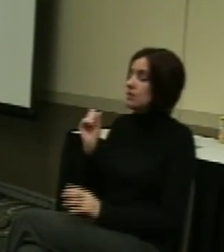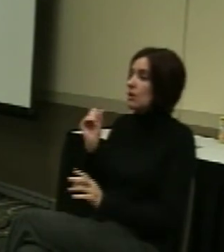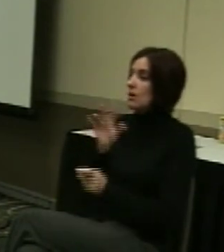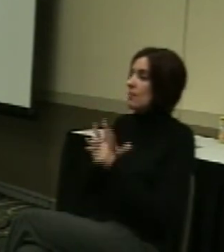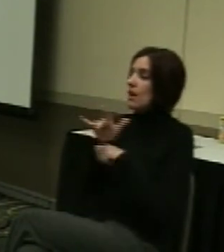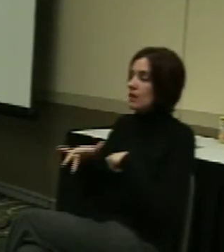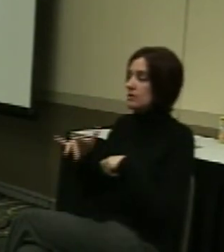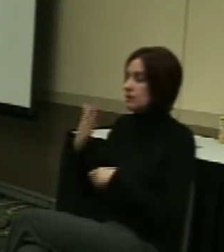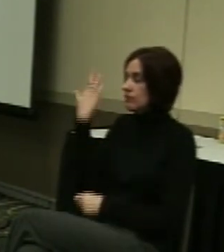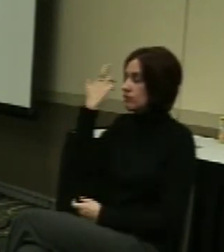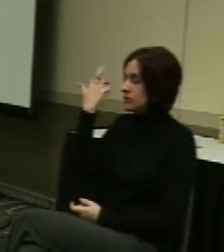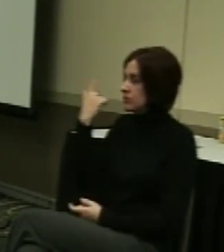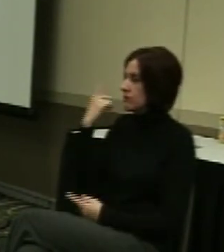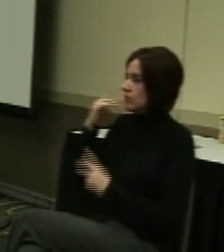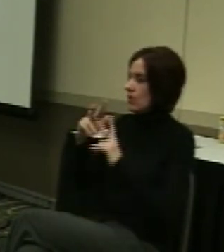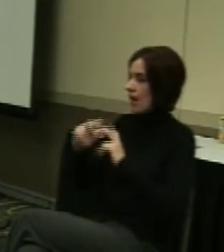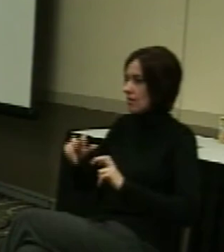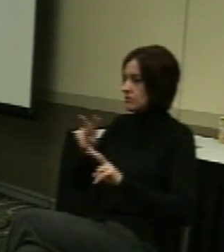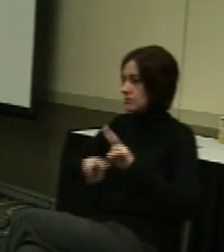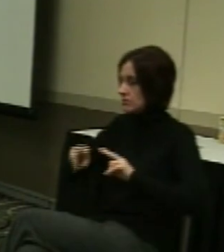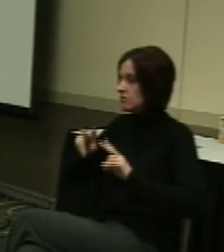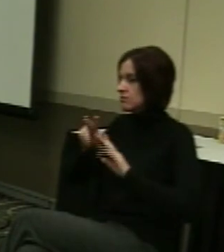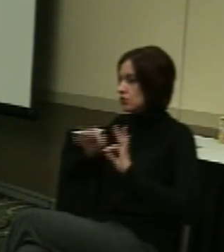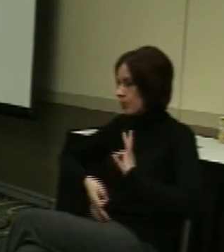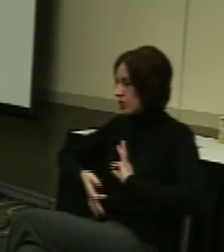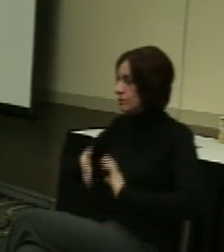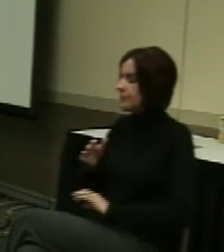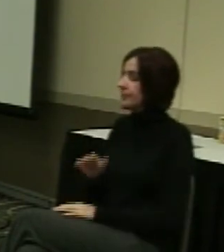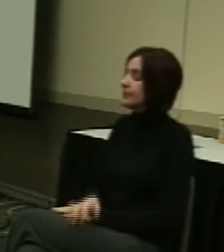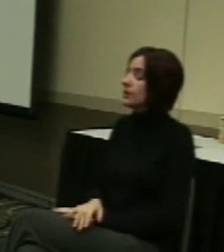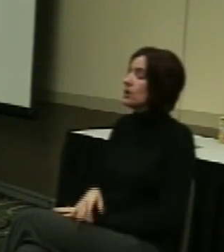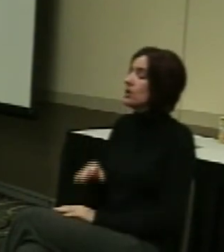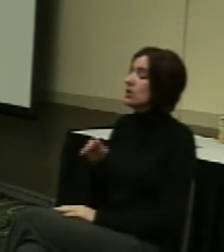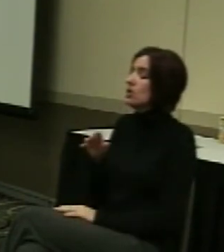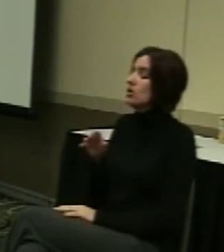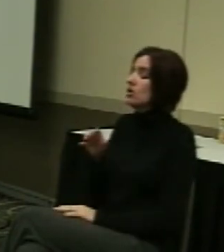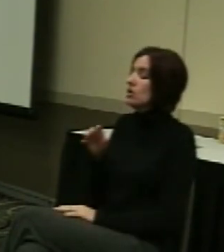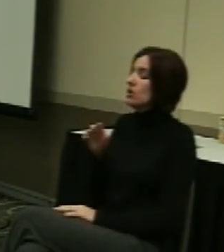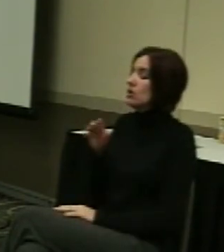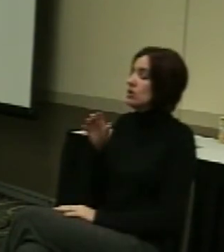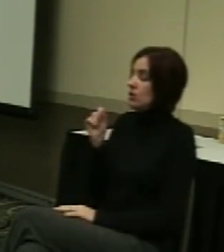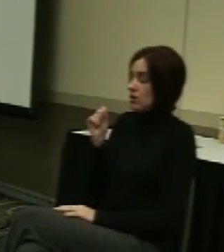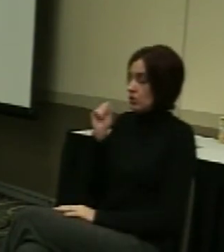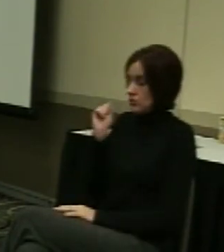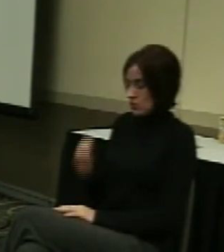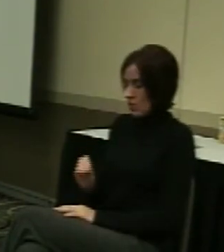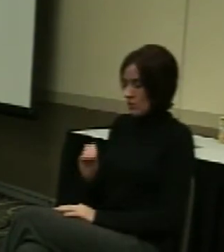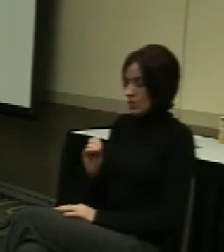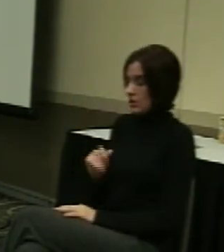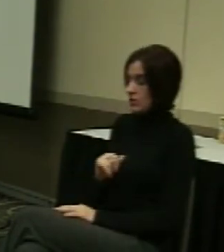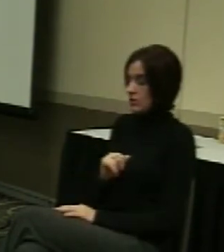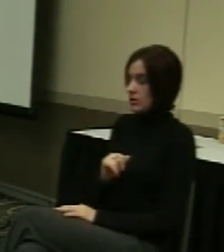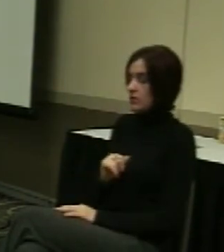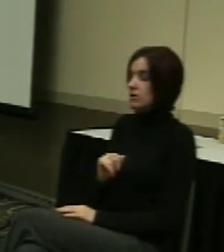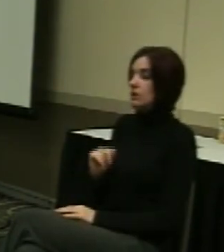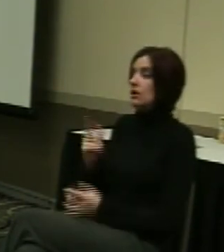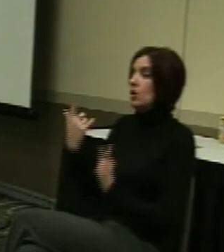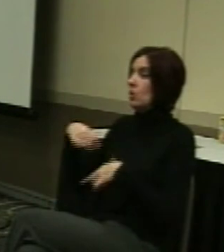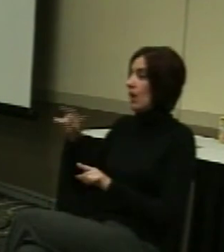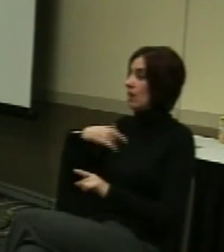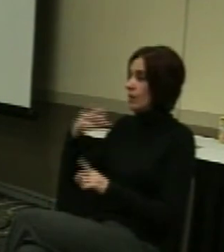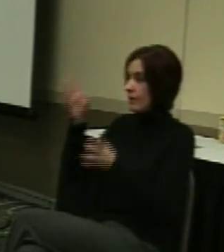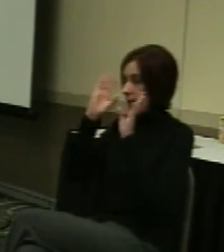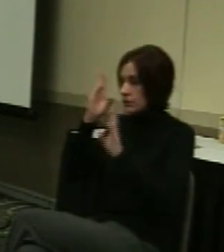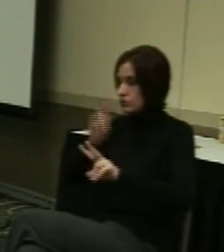our analysis and interpretation. So as we pay attention, we can pay attention to numbers, and